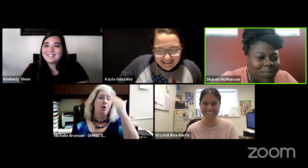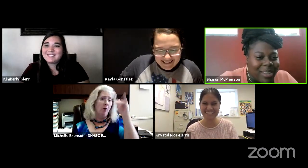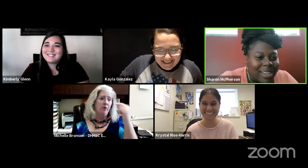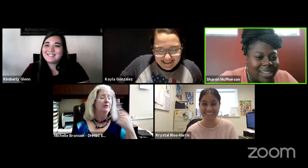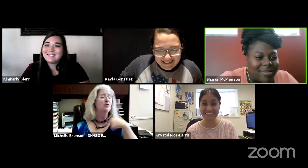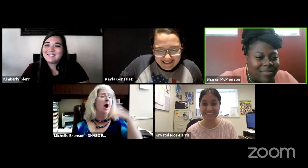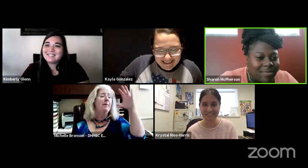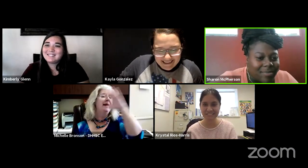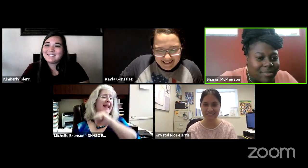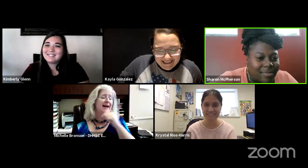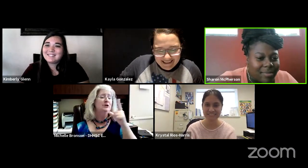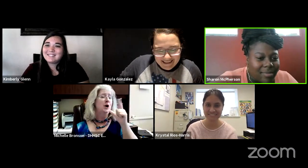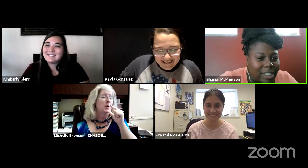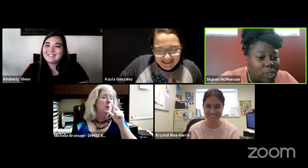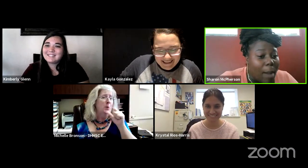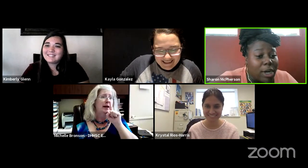there.